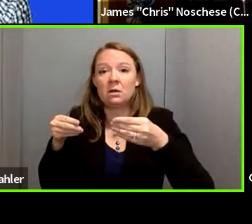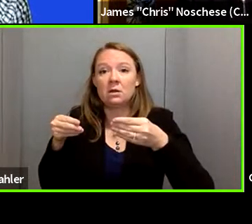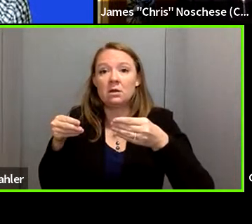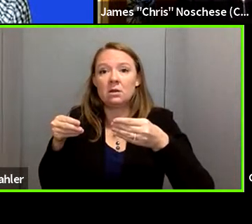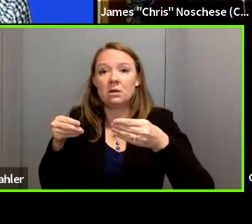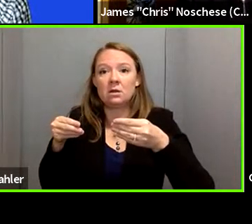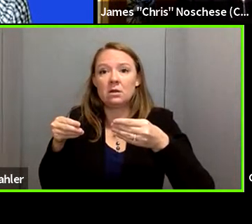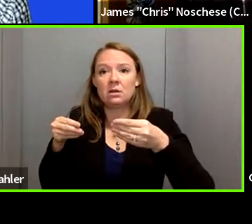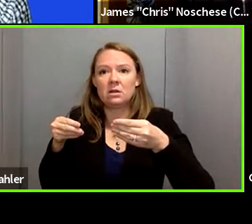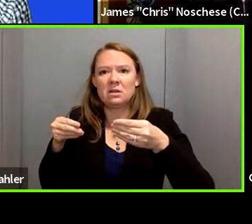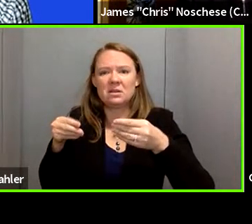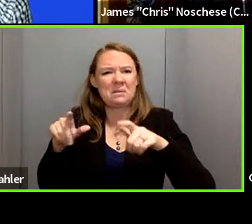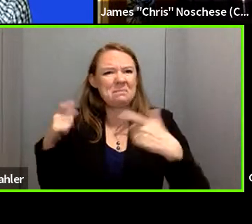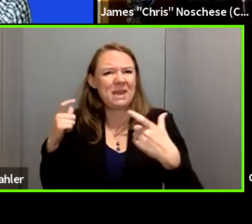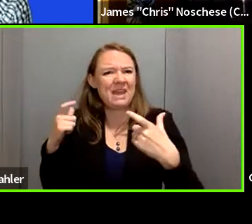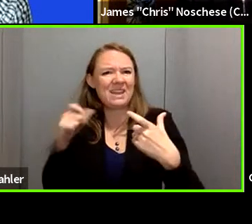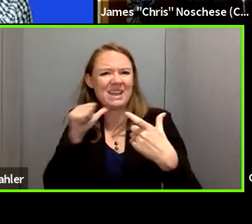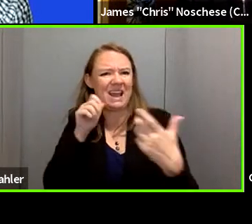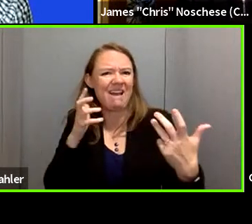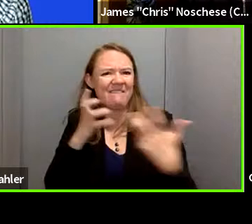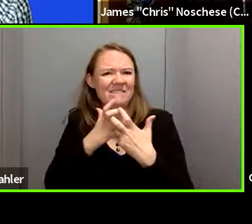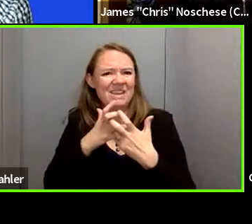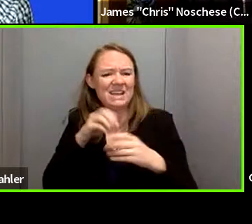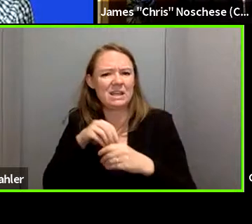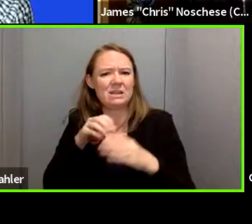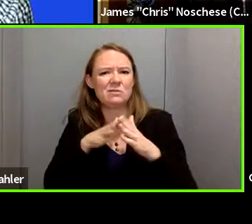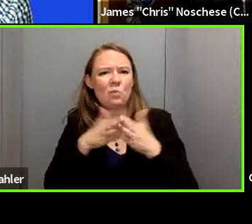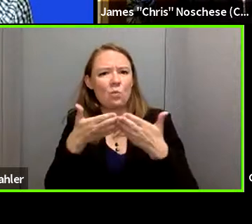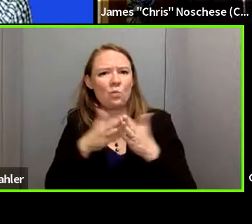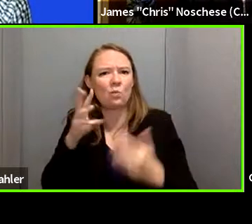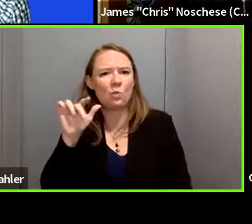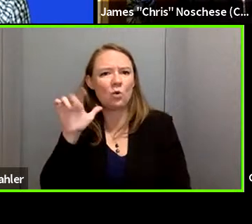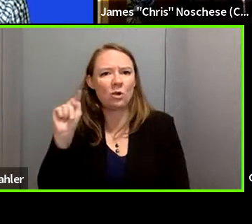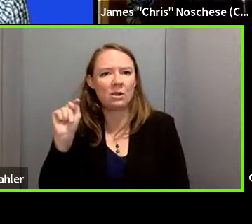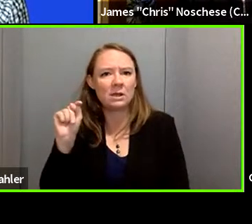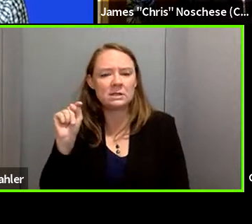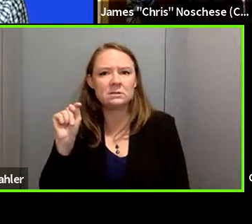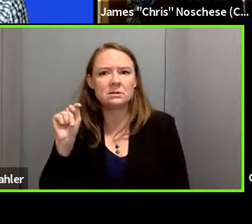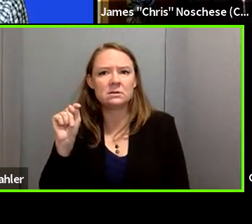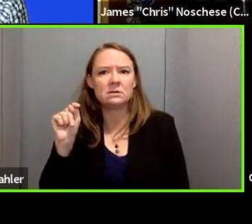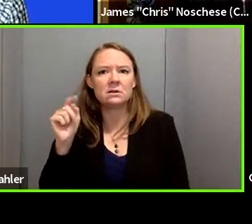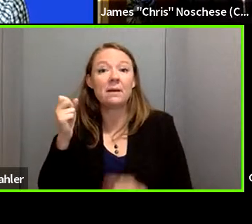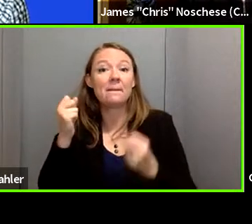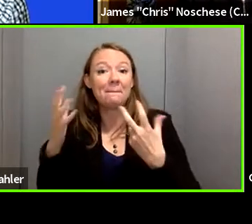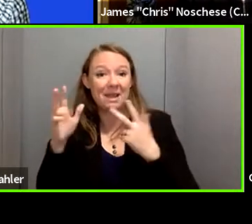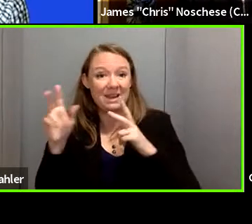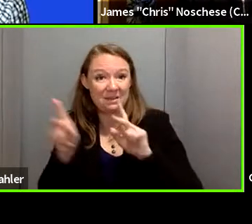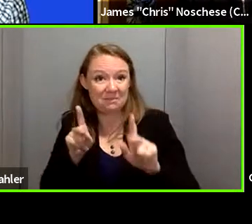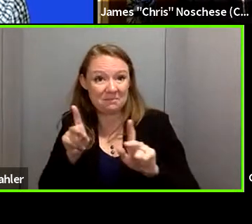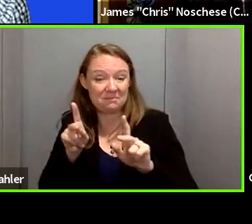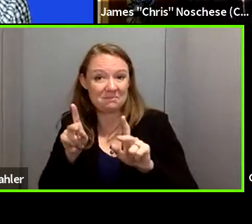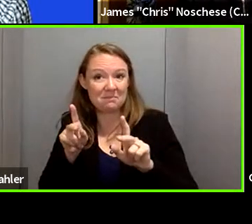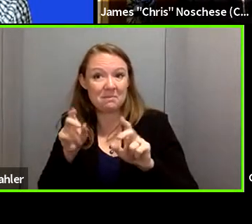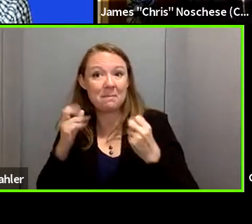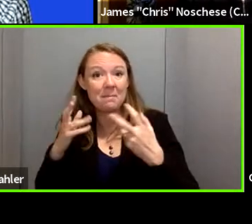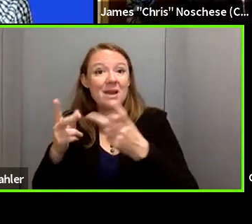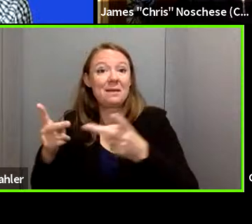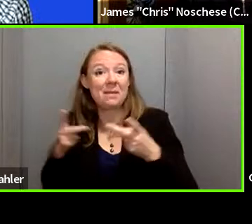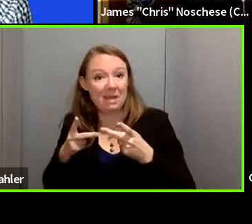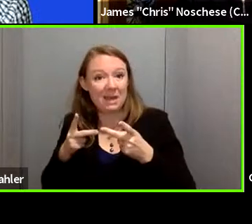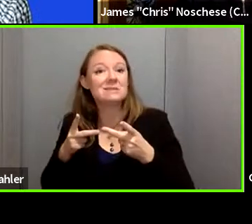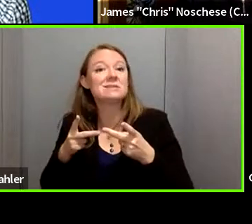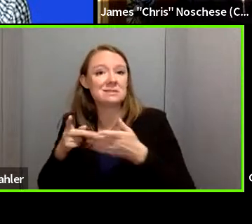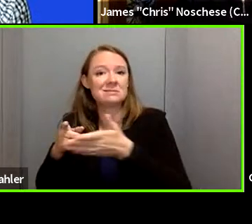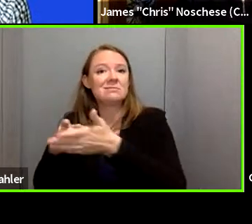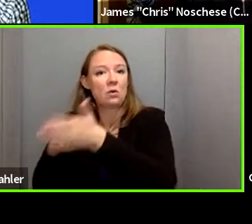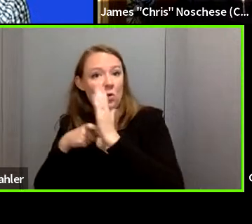is really big and it doesn't always fit in your wallet. And a lot of places are asking for you to have a copy